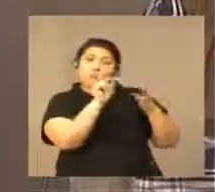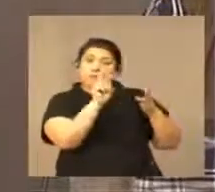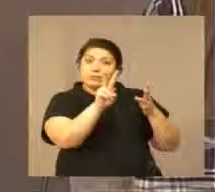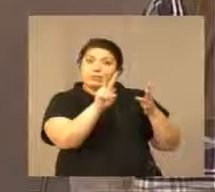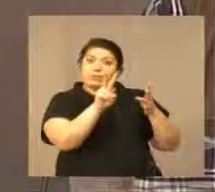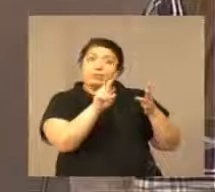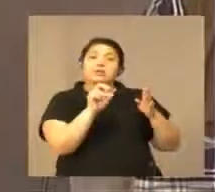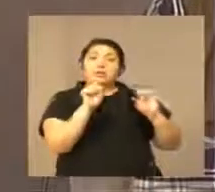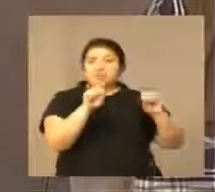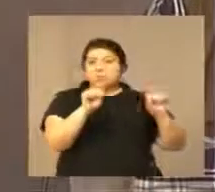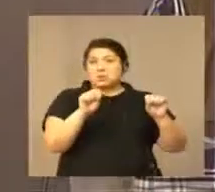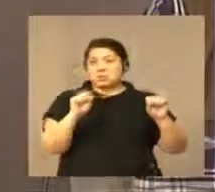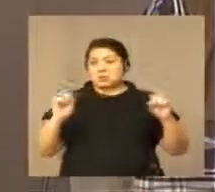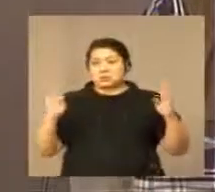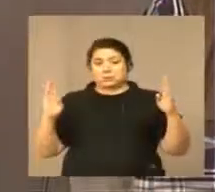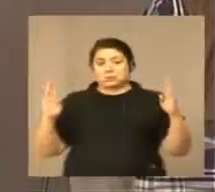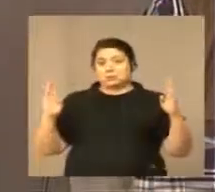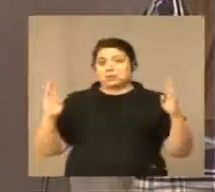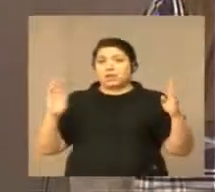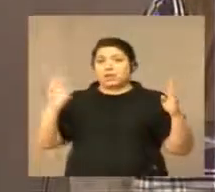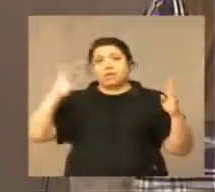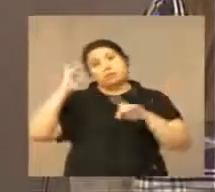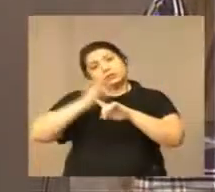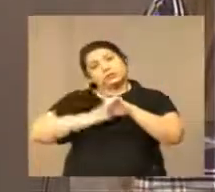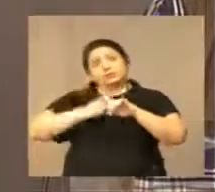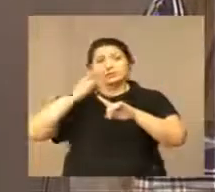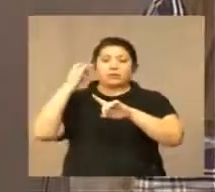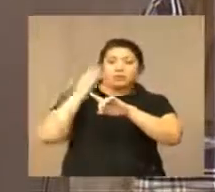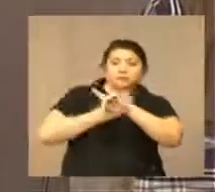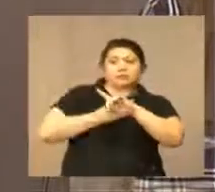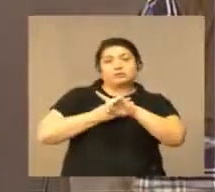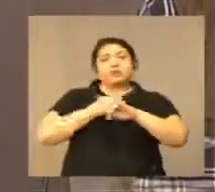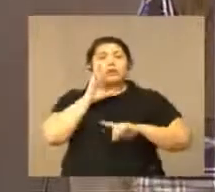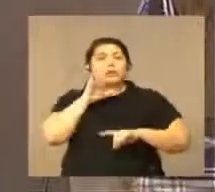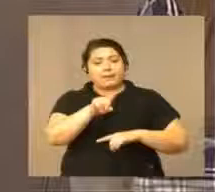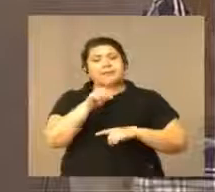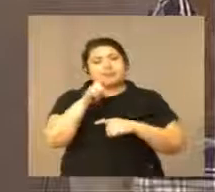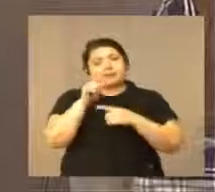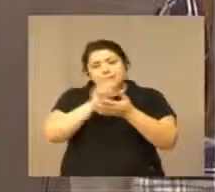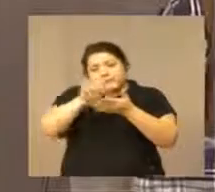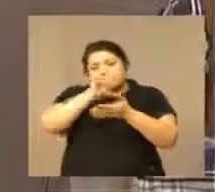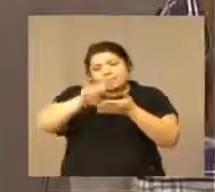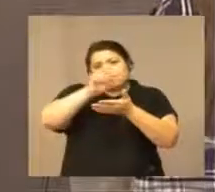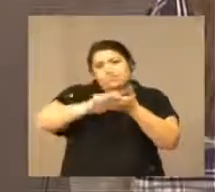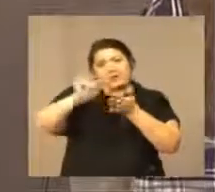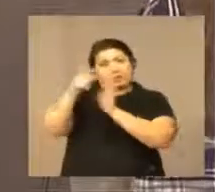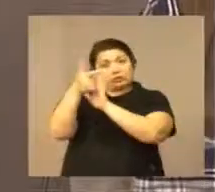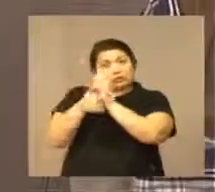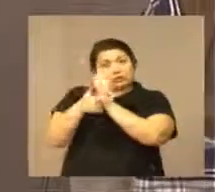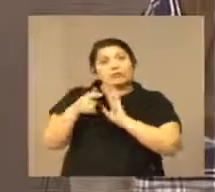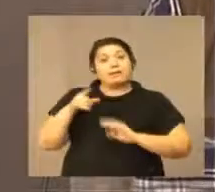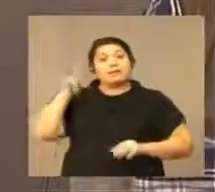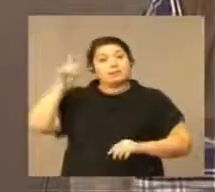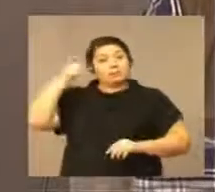about 8 months or 9 months in terms of development of the legislation. The minister will have to have a conversation with her